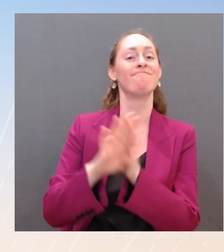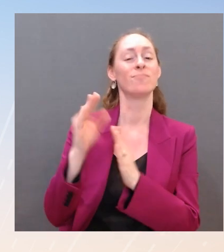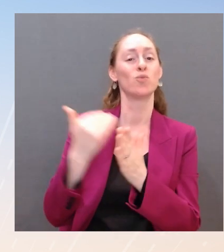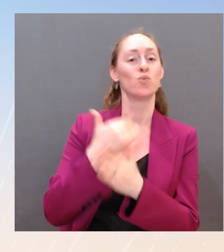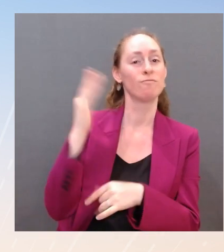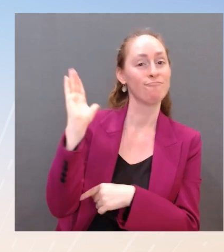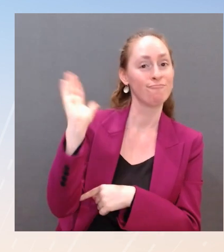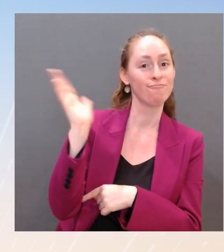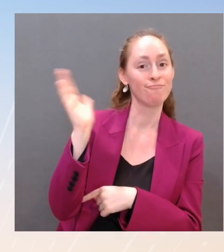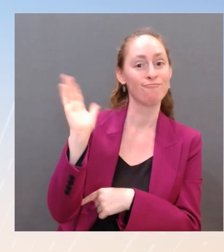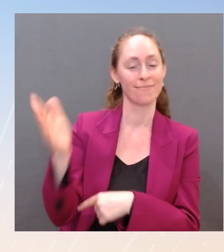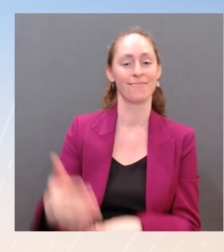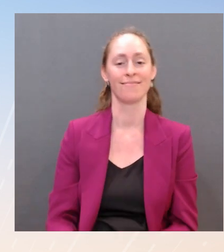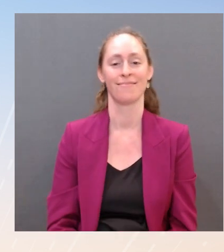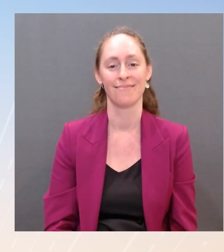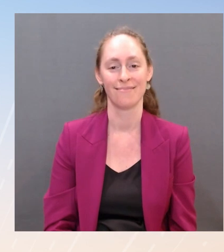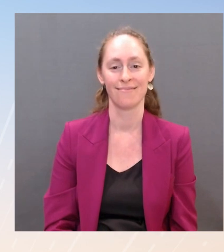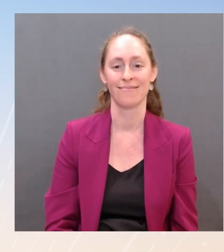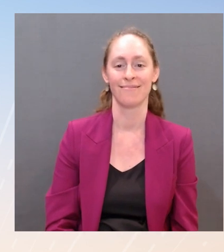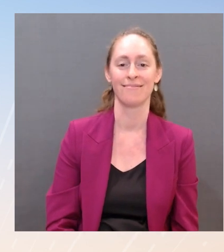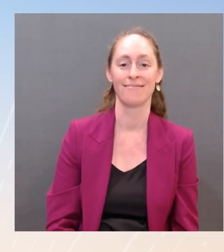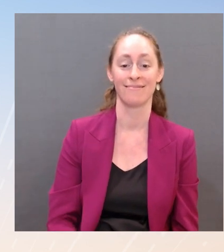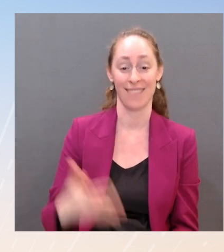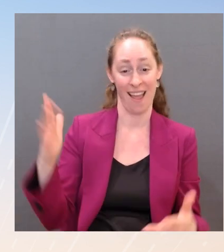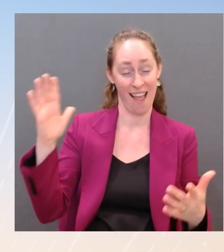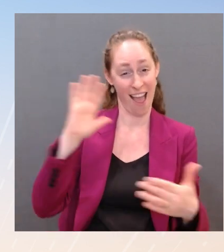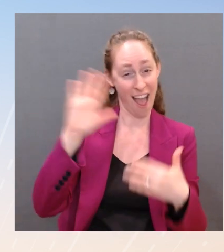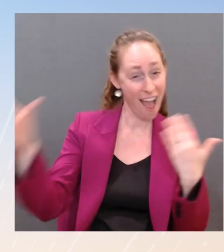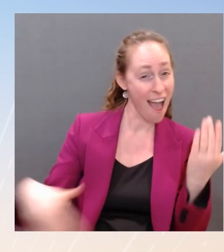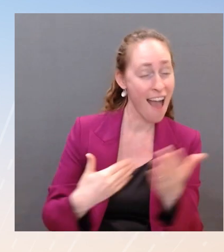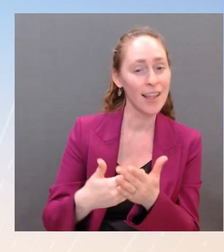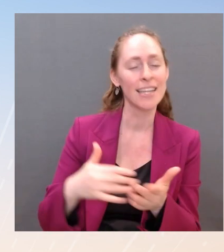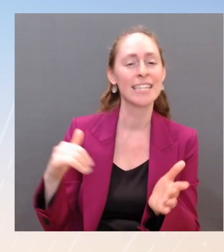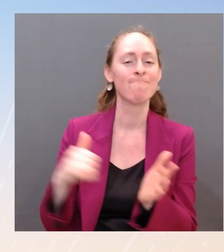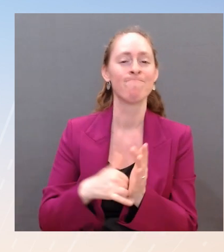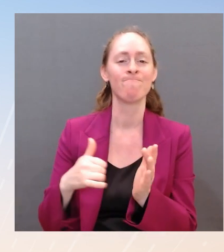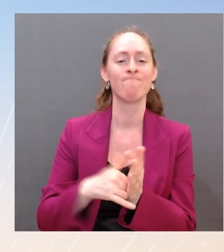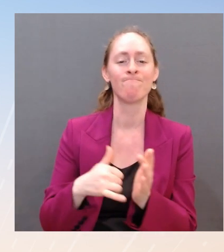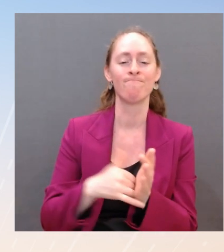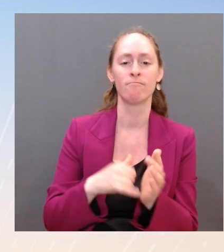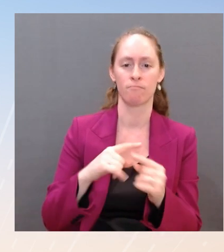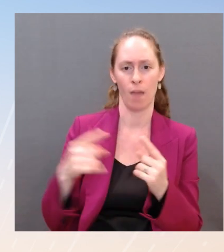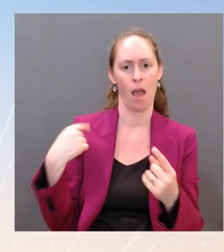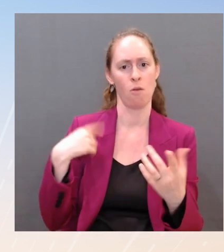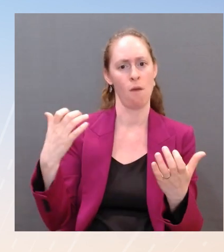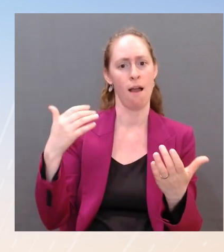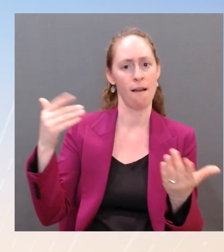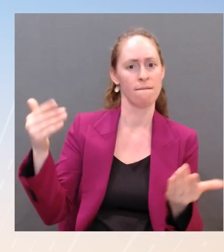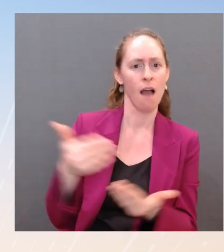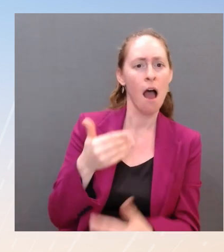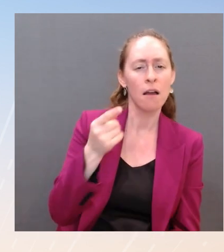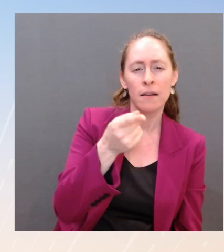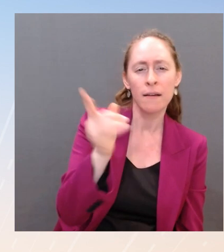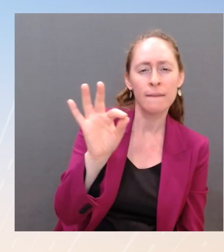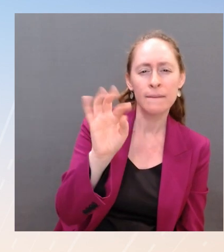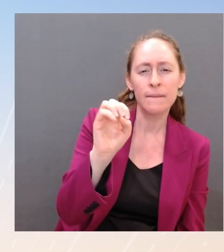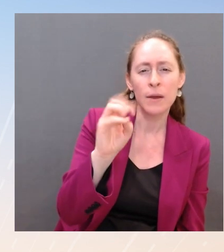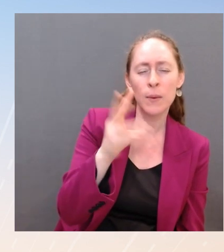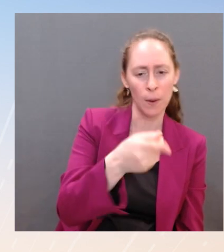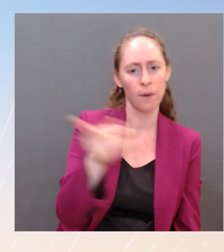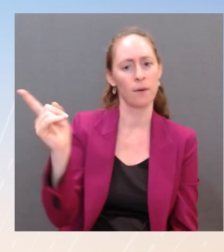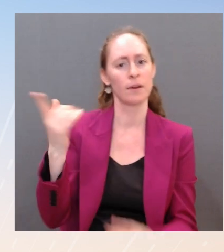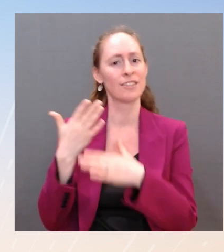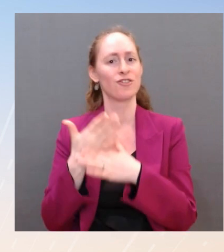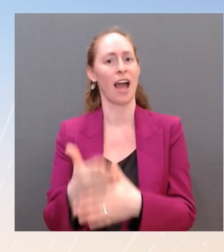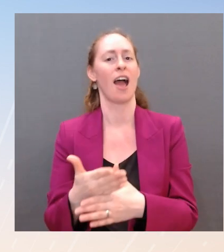like to invite Juan, Diana, and Mahmoud to tell us about themselves and their work and give us a sneak peek at what to expect during the forum